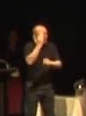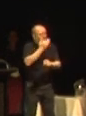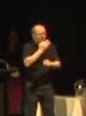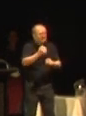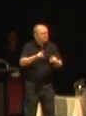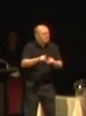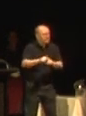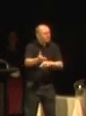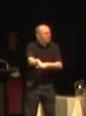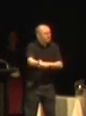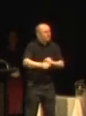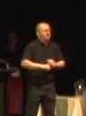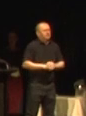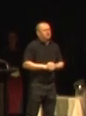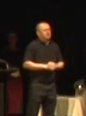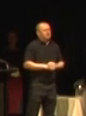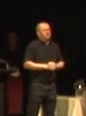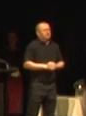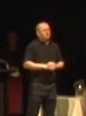And I think,